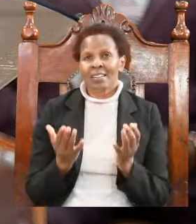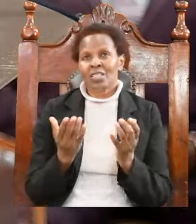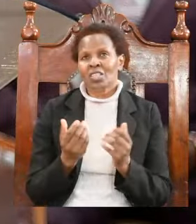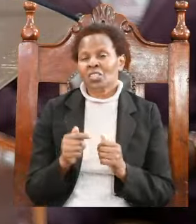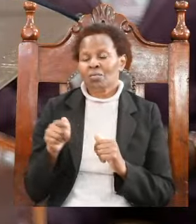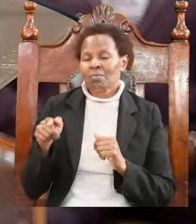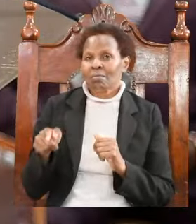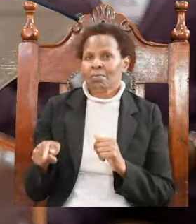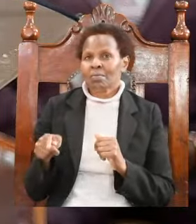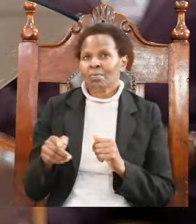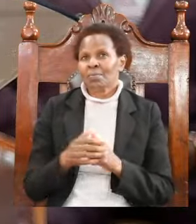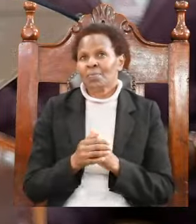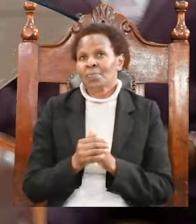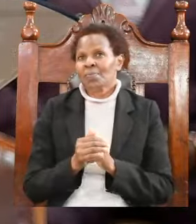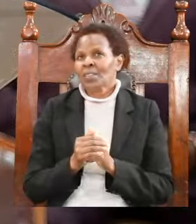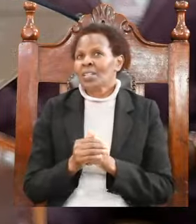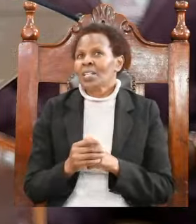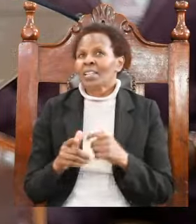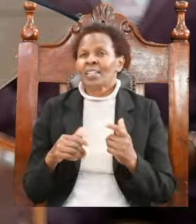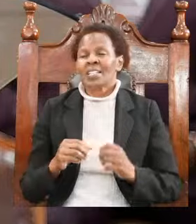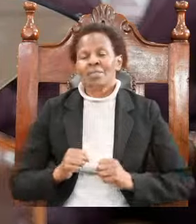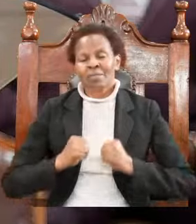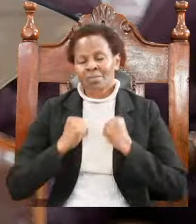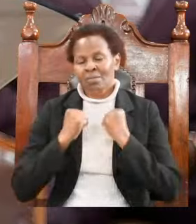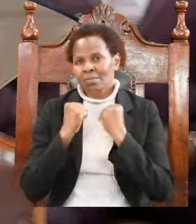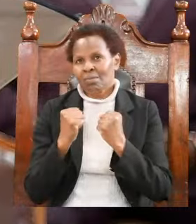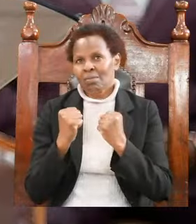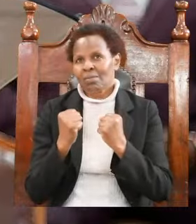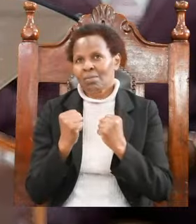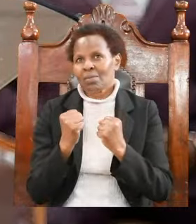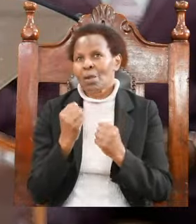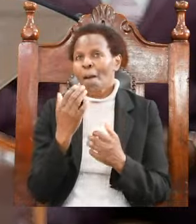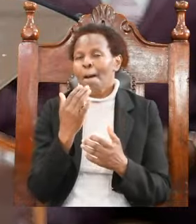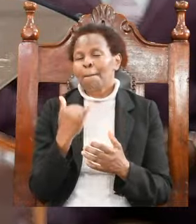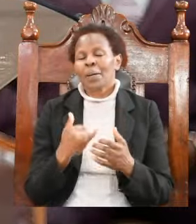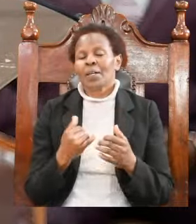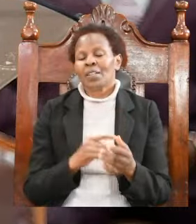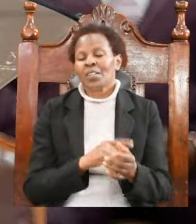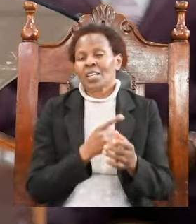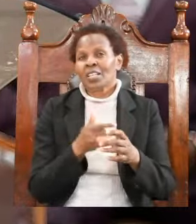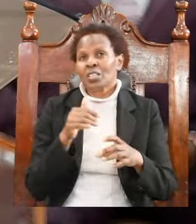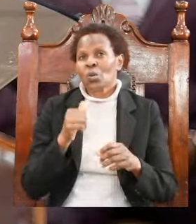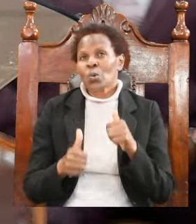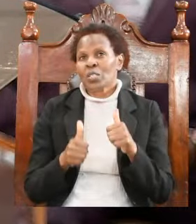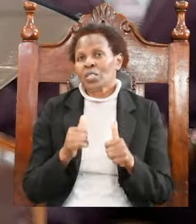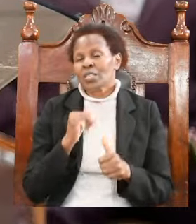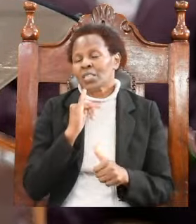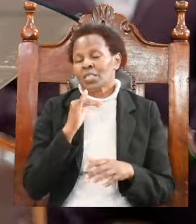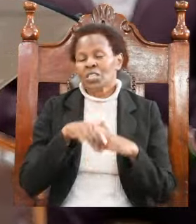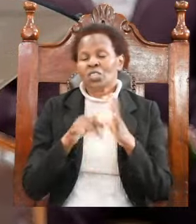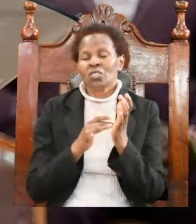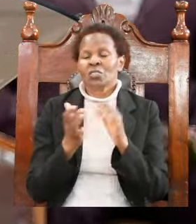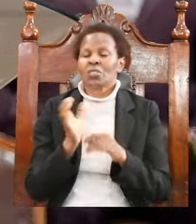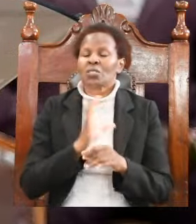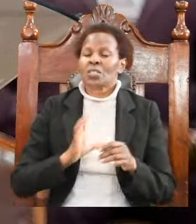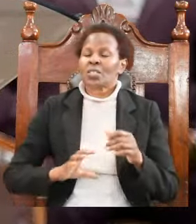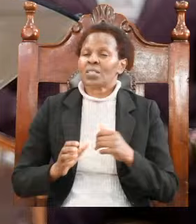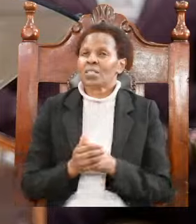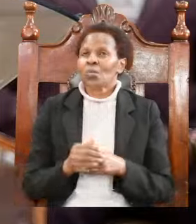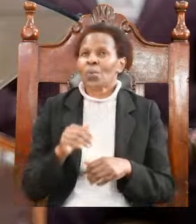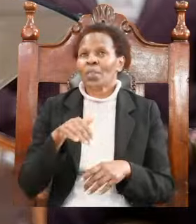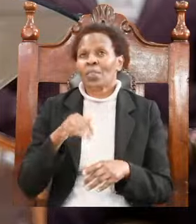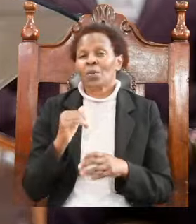Timothy and encouraging to be strengthened by the grace that is in Christ Jesus. And he's also telling